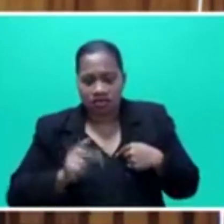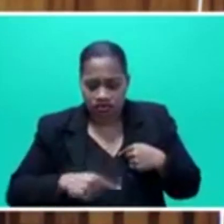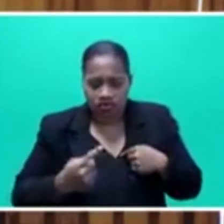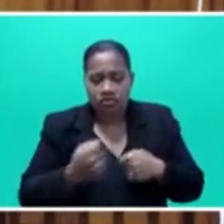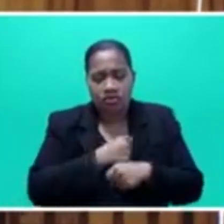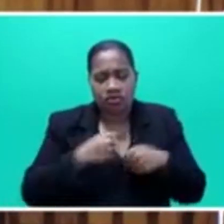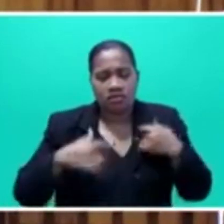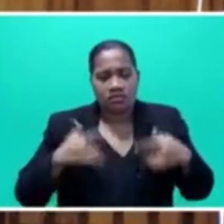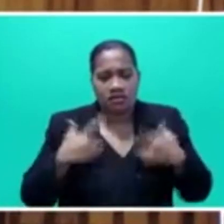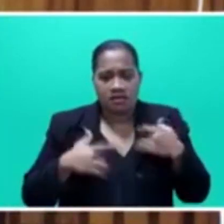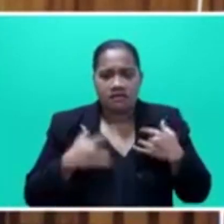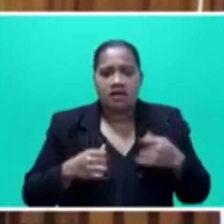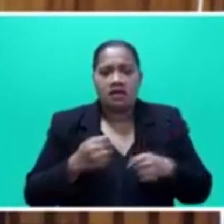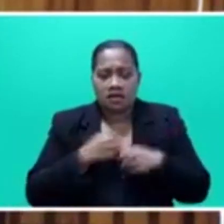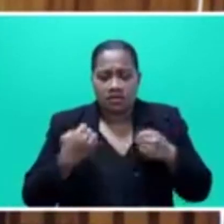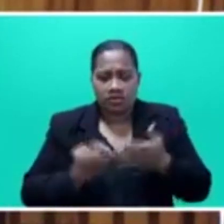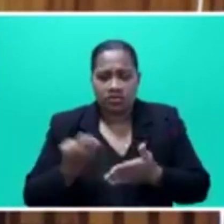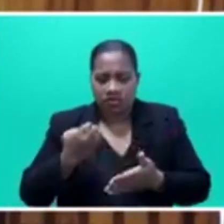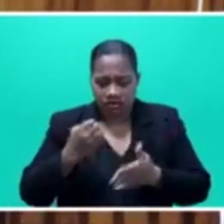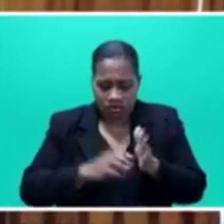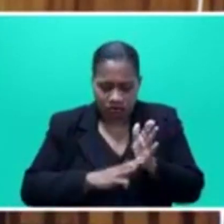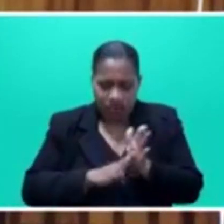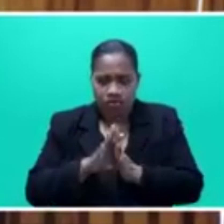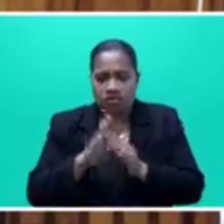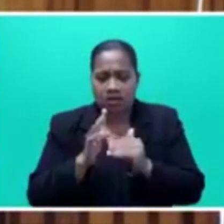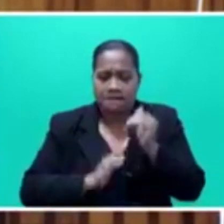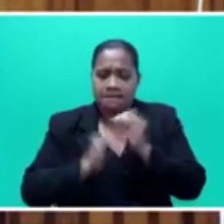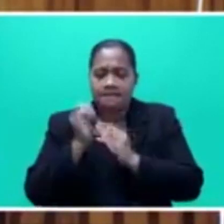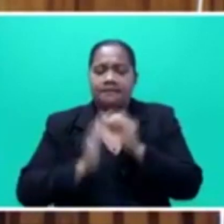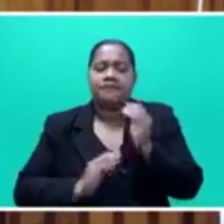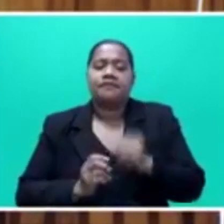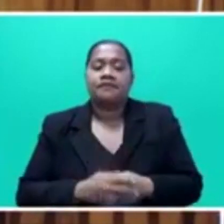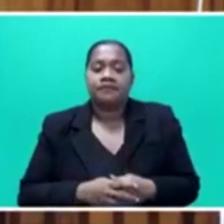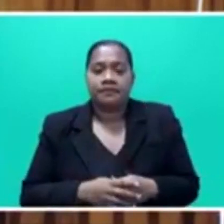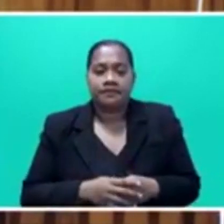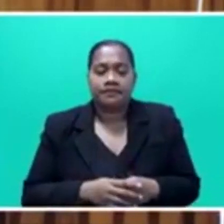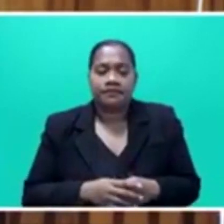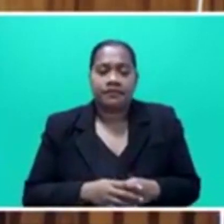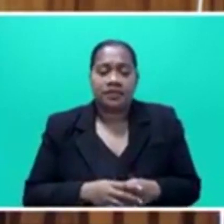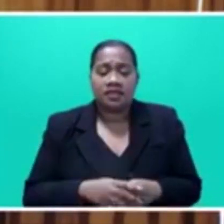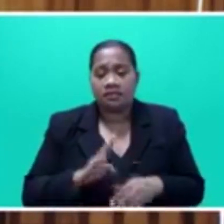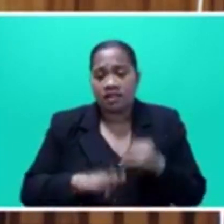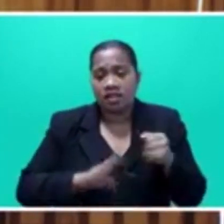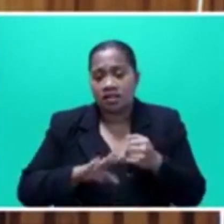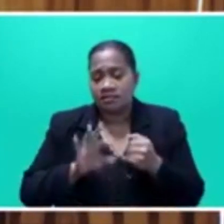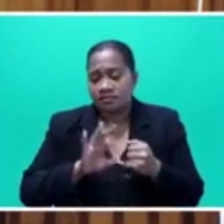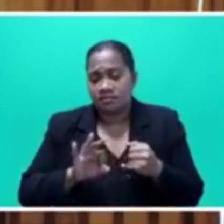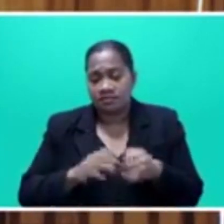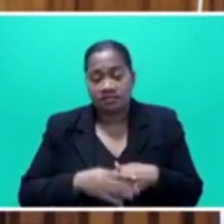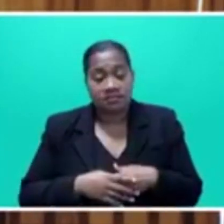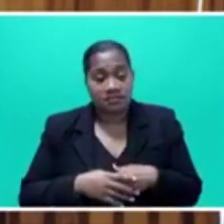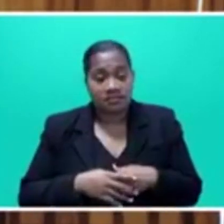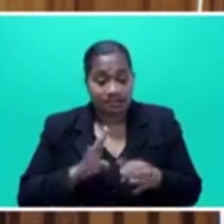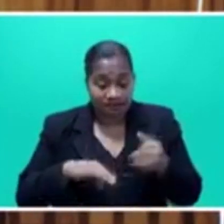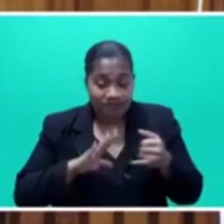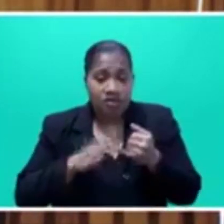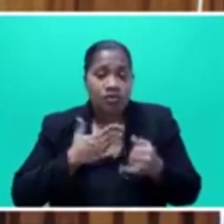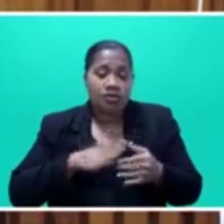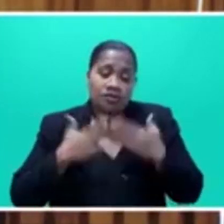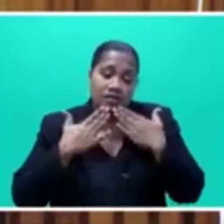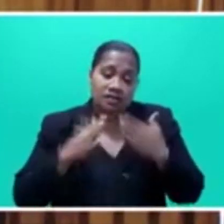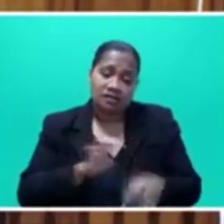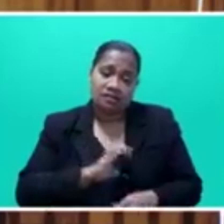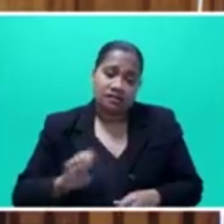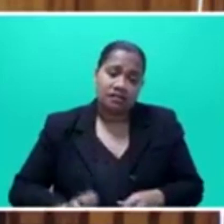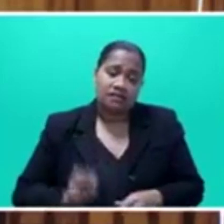be able to build up our economy, Mr. Speaker, sir. And last not but least, Mr. Speaker, sir, I would like to thank His Excellency for his